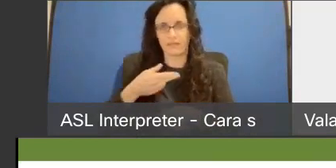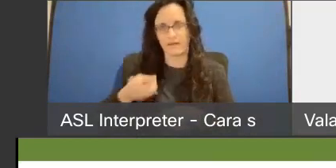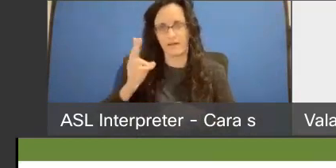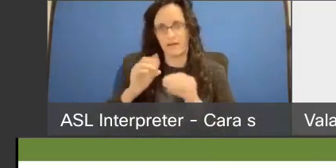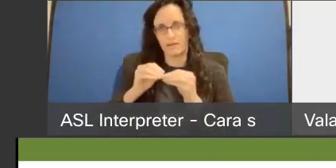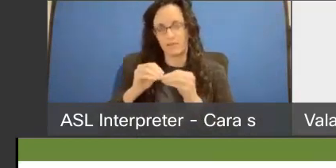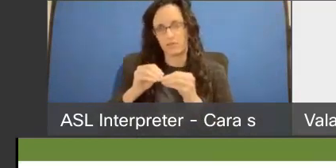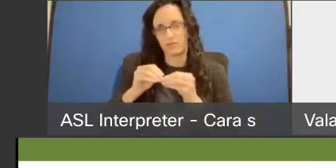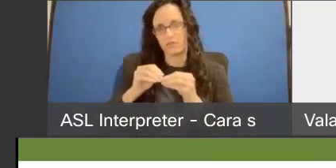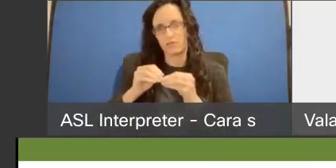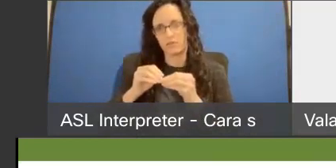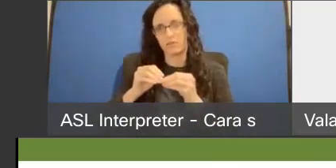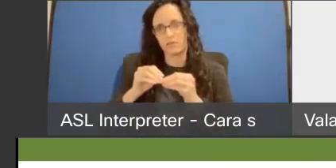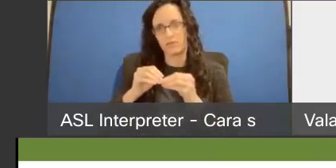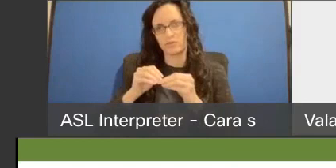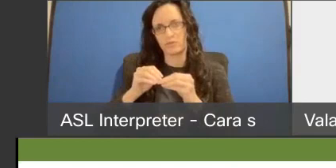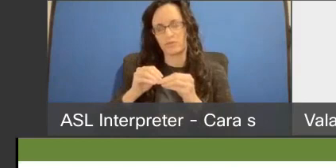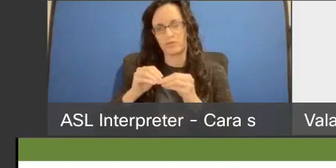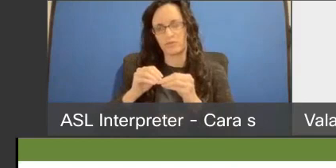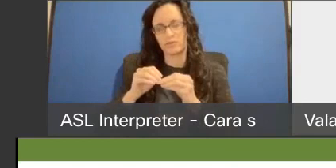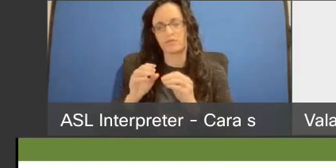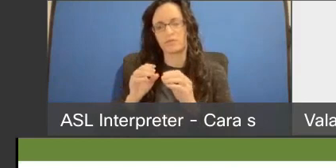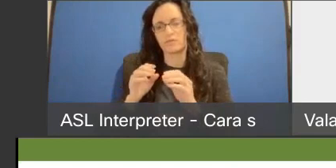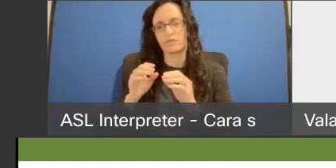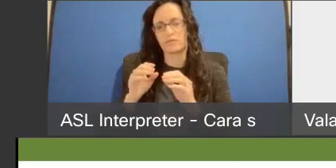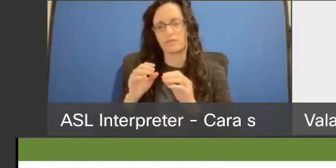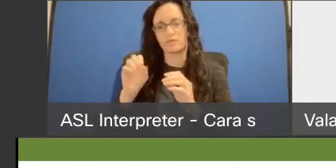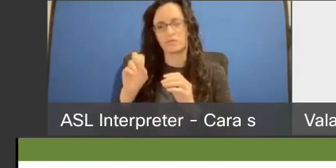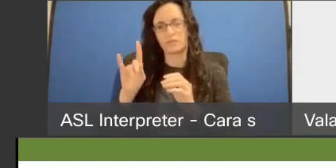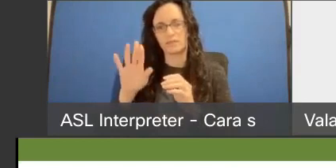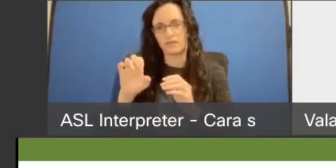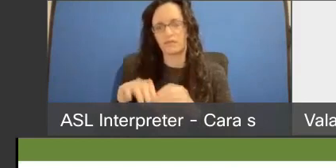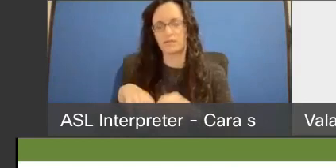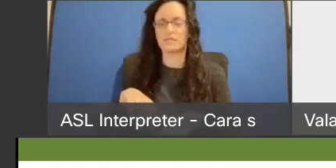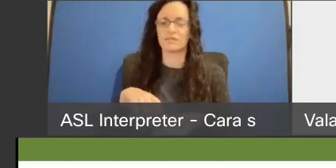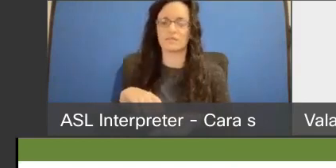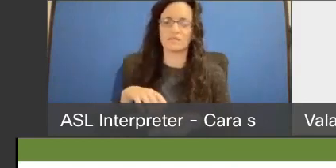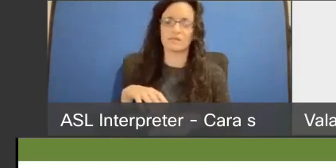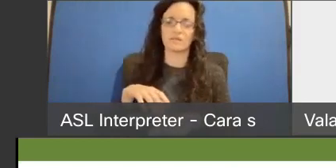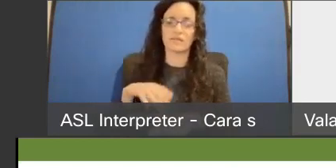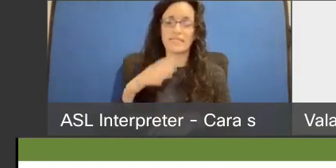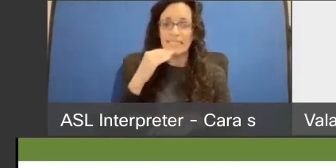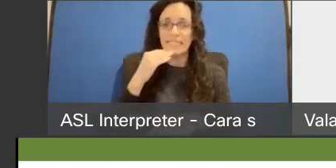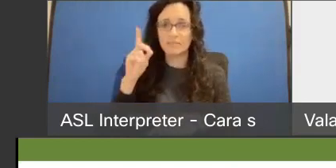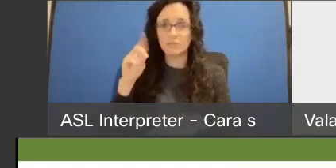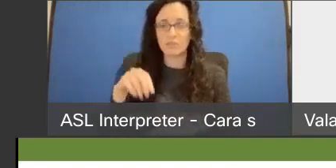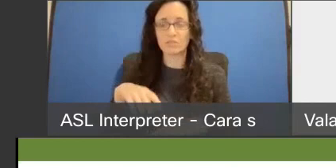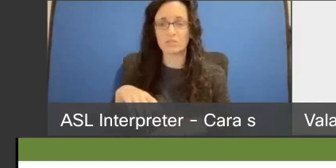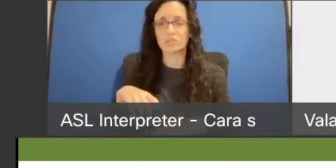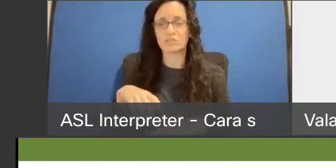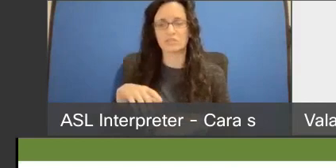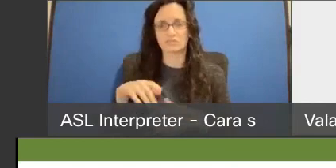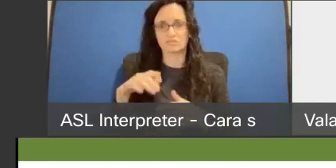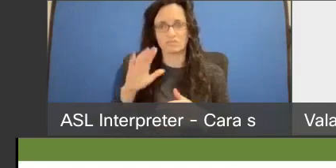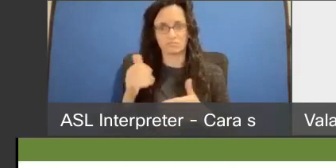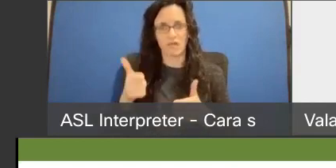a suicidal connection to gambling. Clinical factors, eating disorders have a significant comorbidity with